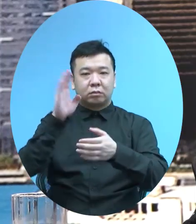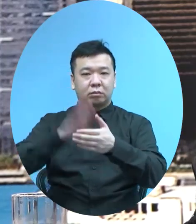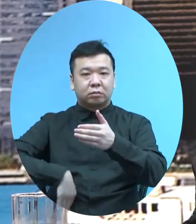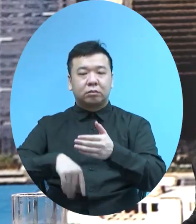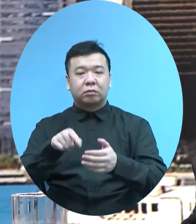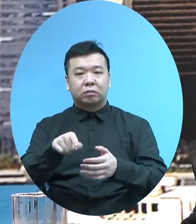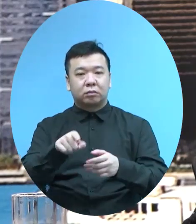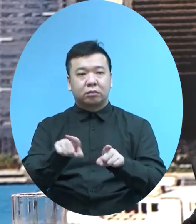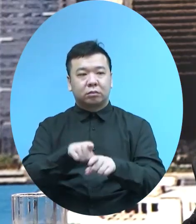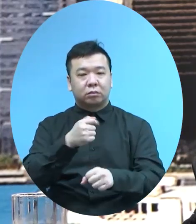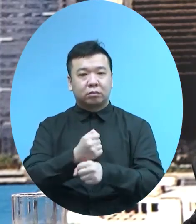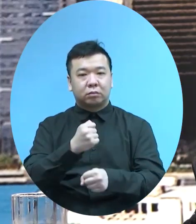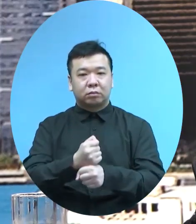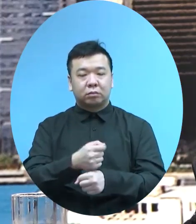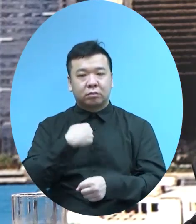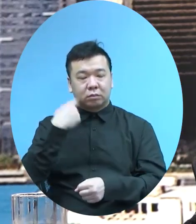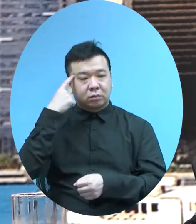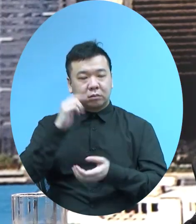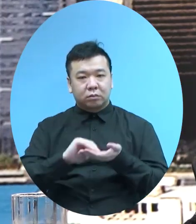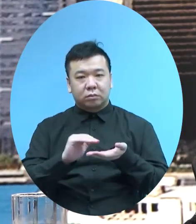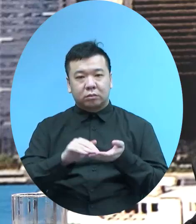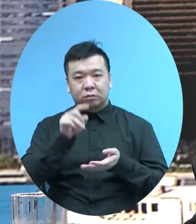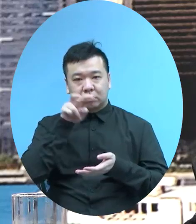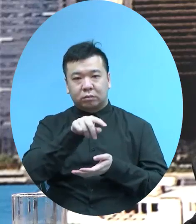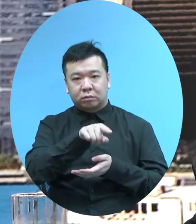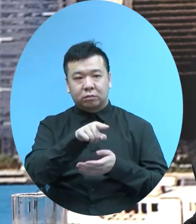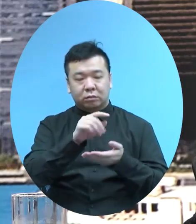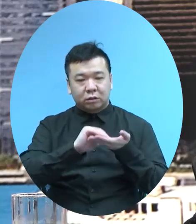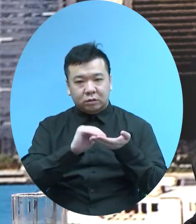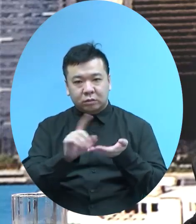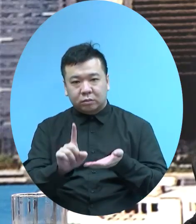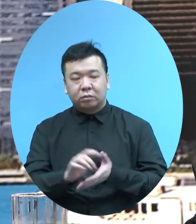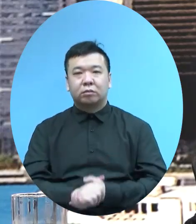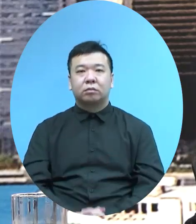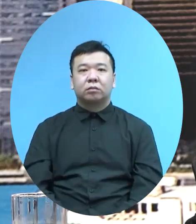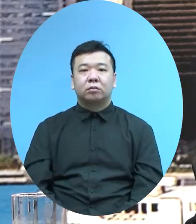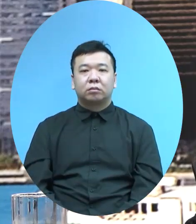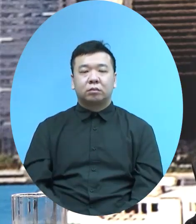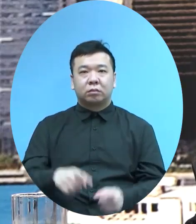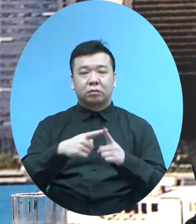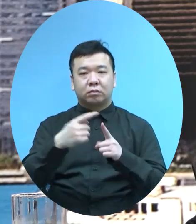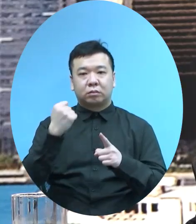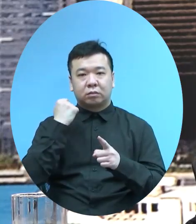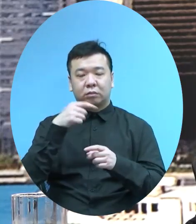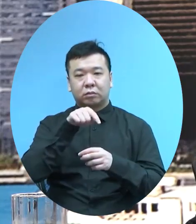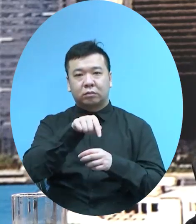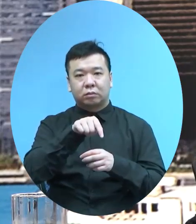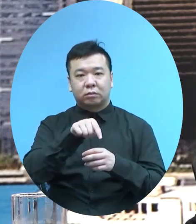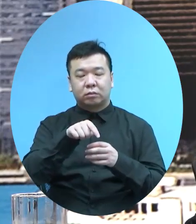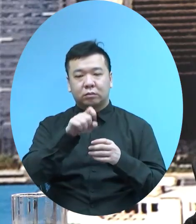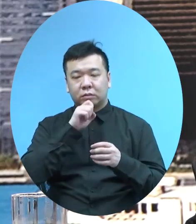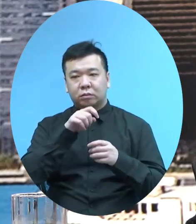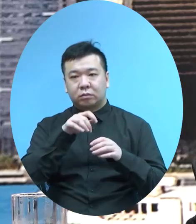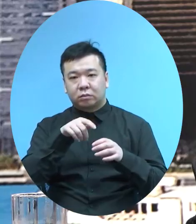their conditions. So the HR colleagues will further liaise with the concerned